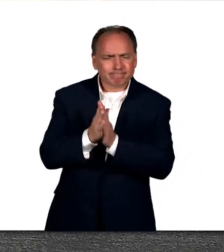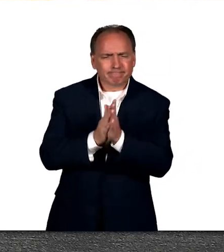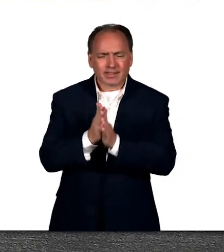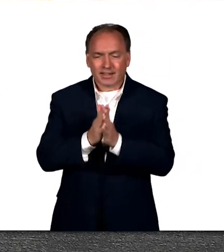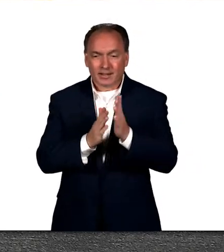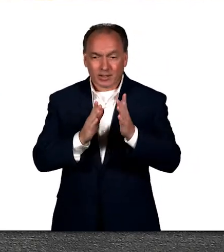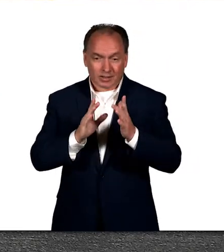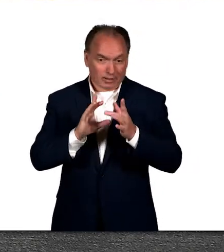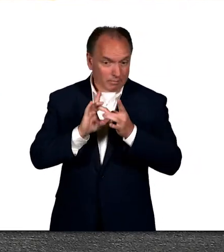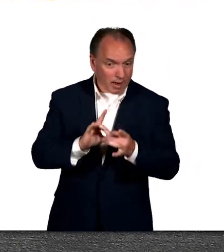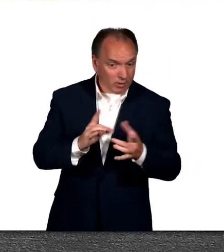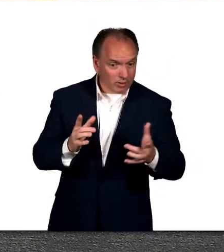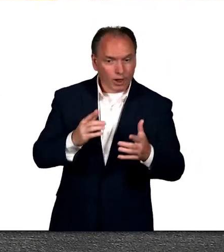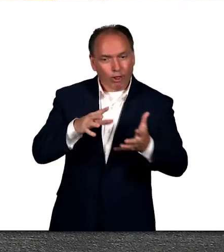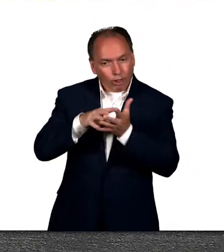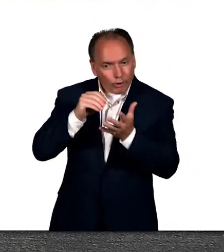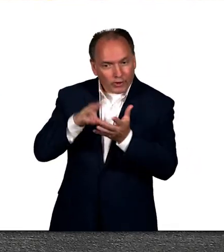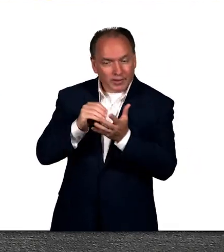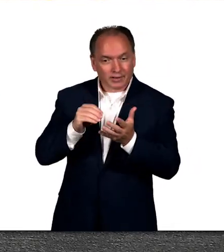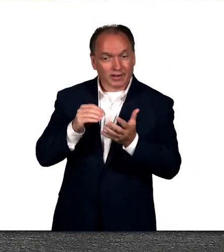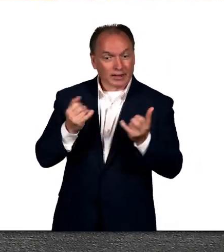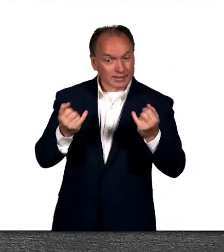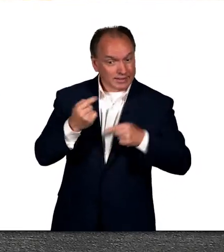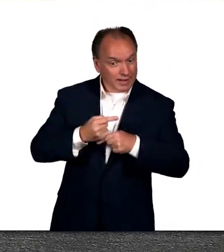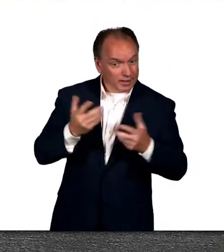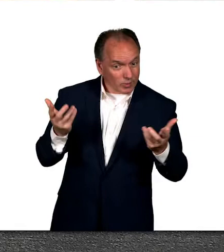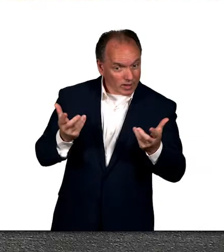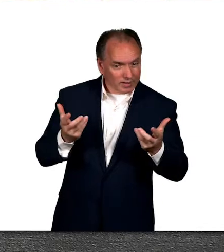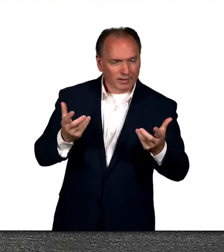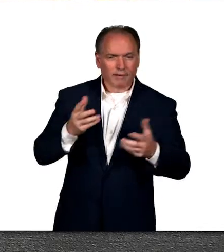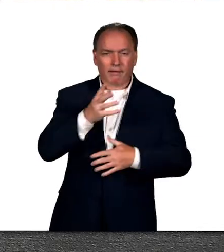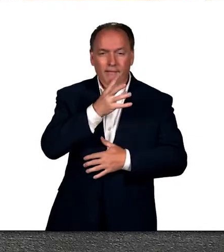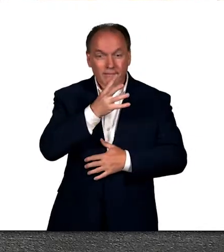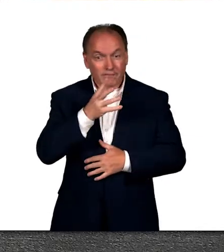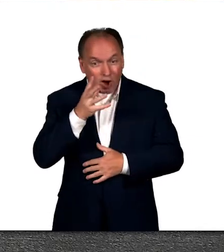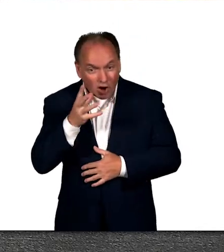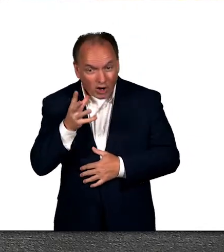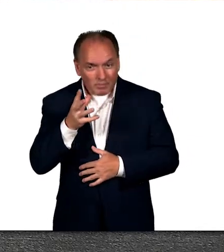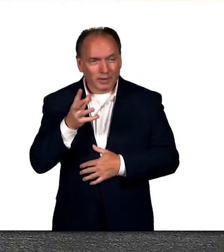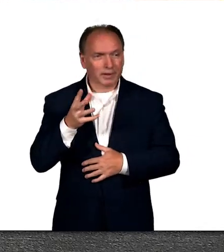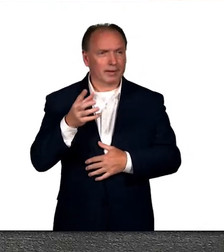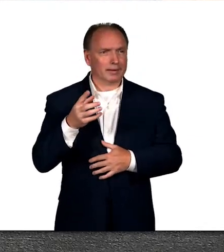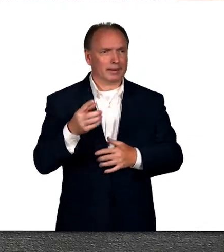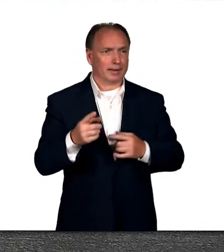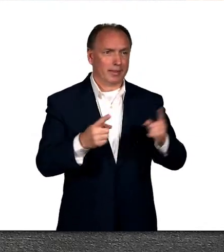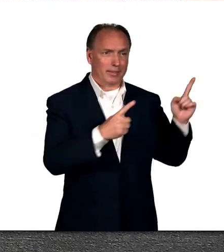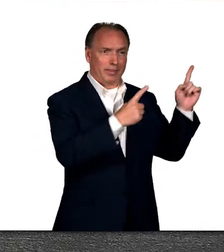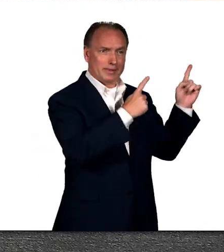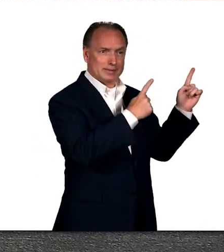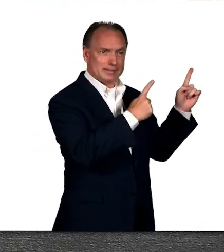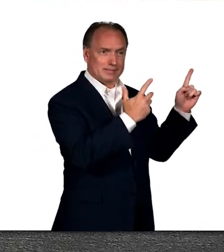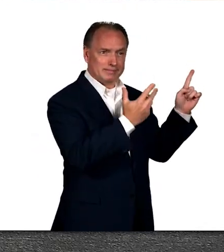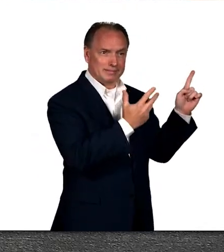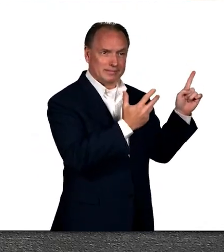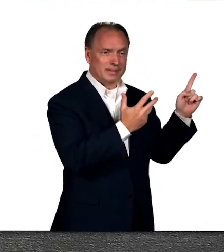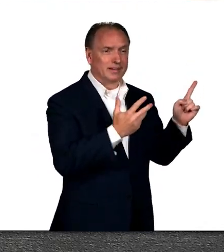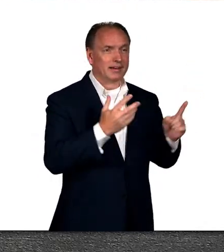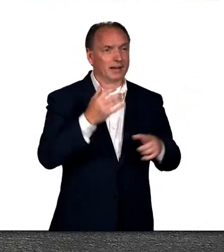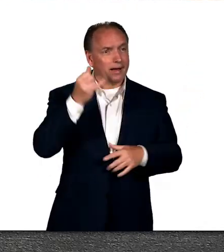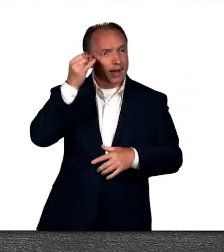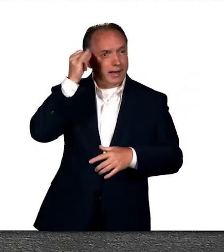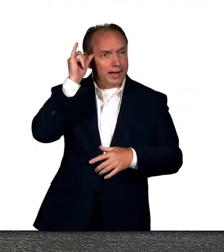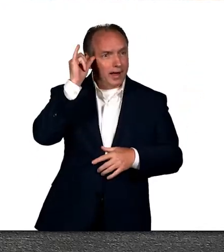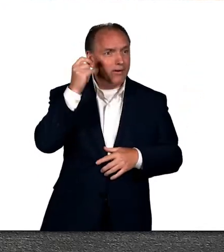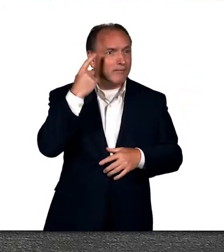about learning. And the lesson today is on the farm. This is a dairy